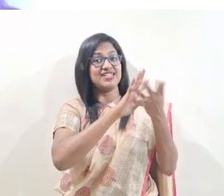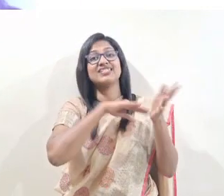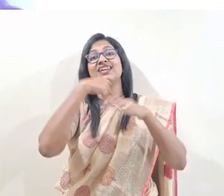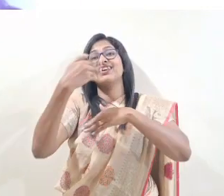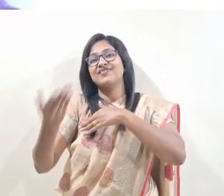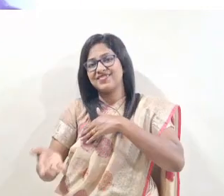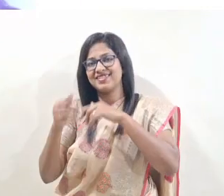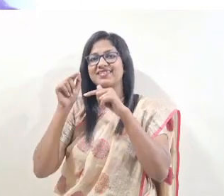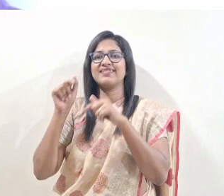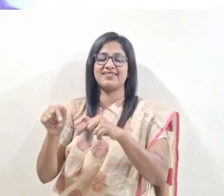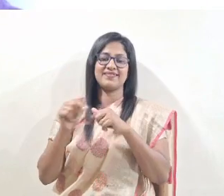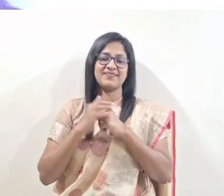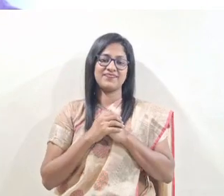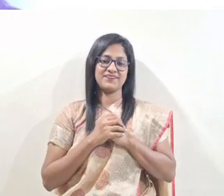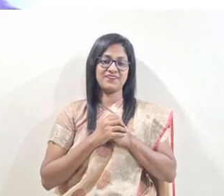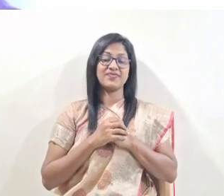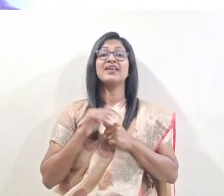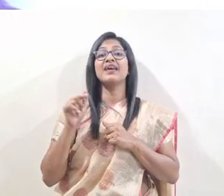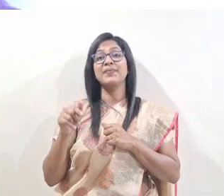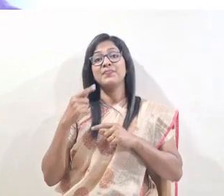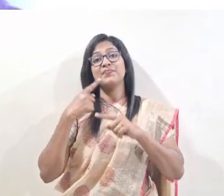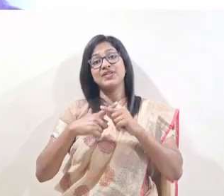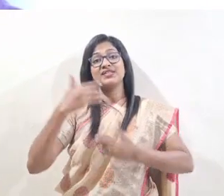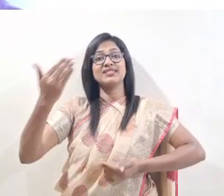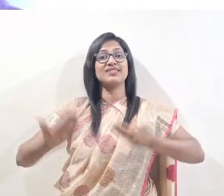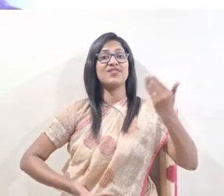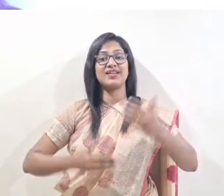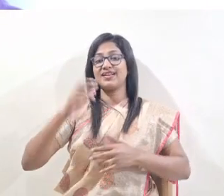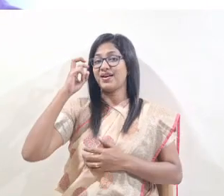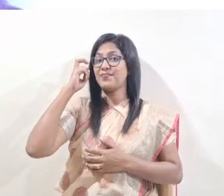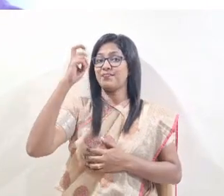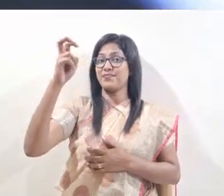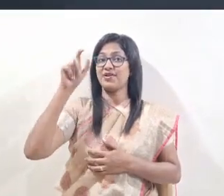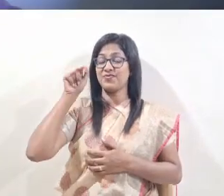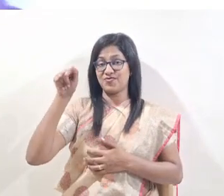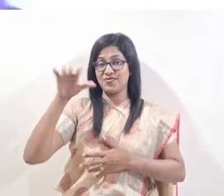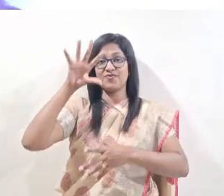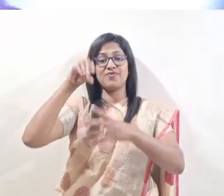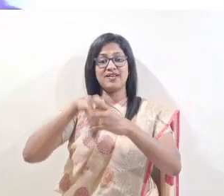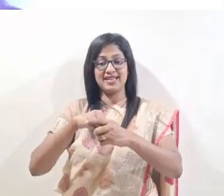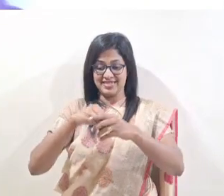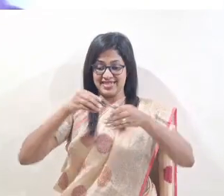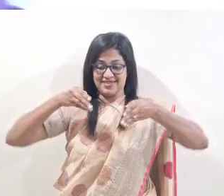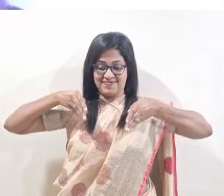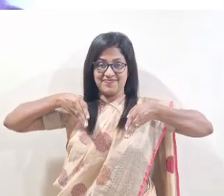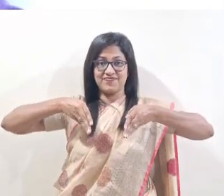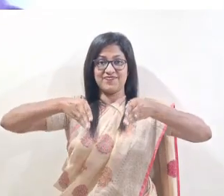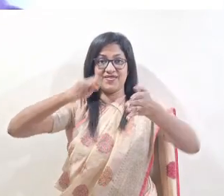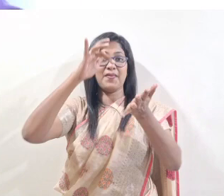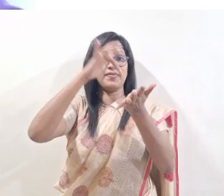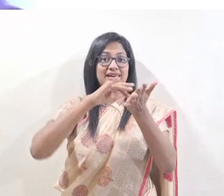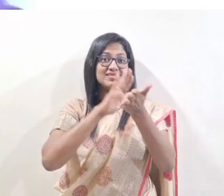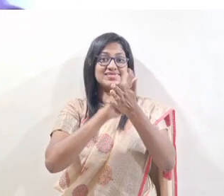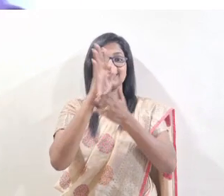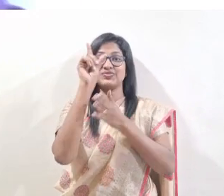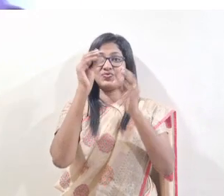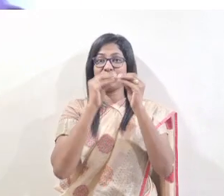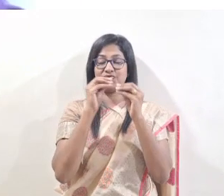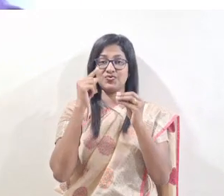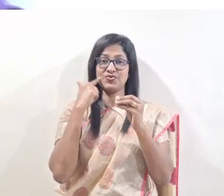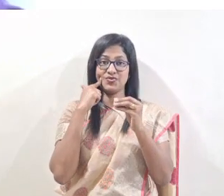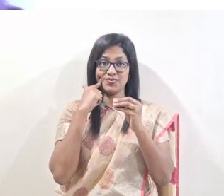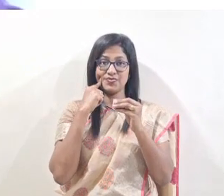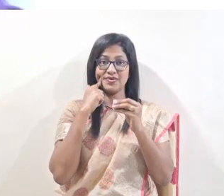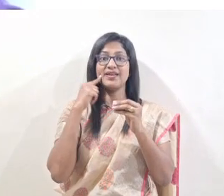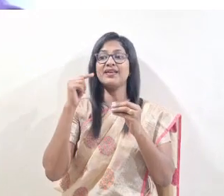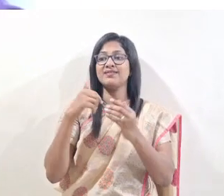railways, and I have worked on the Calcutta Metro. As a matter of fact, the track under the Hooghly